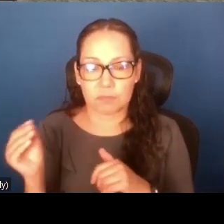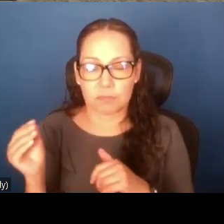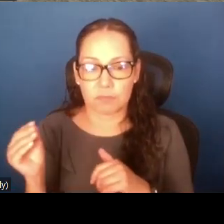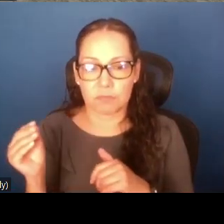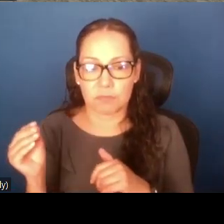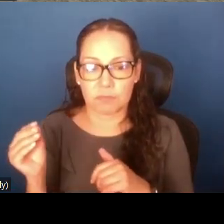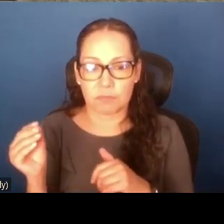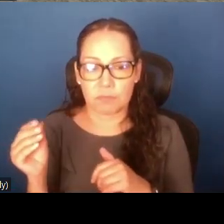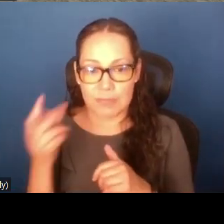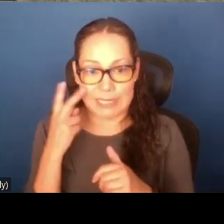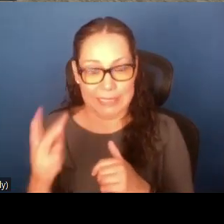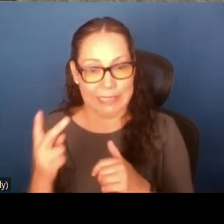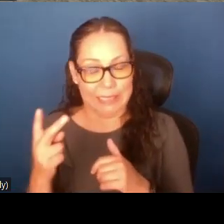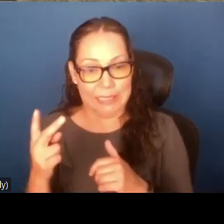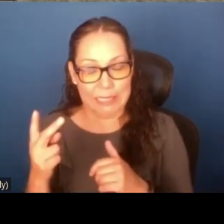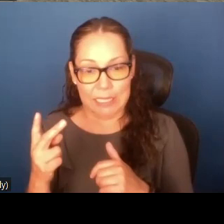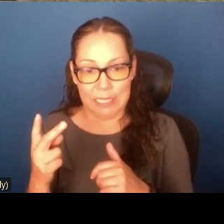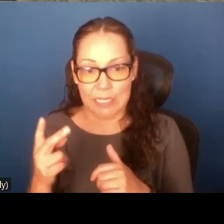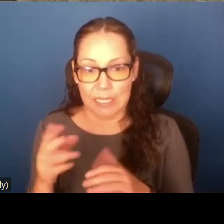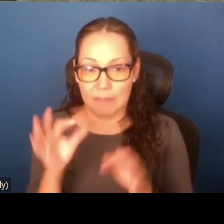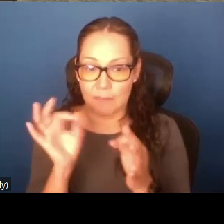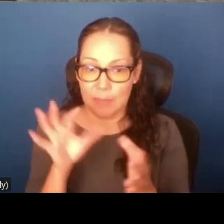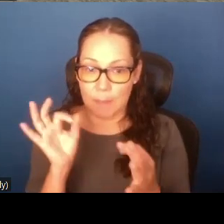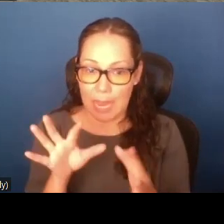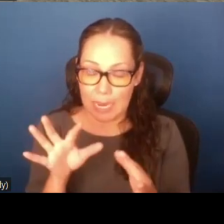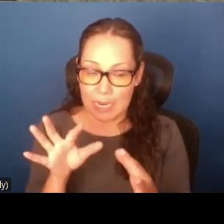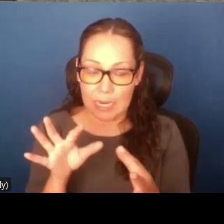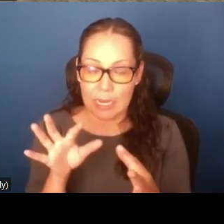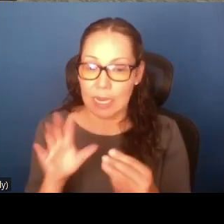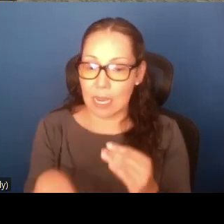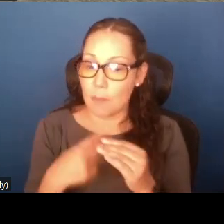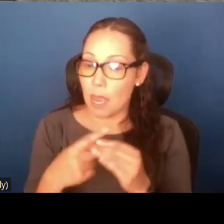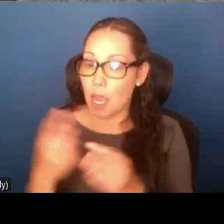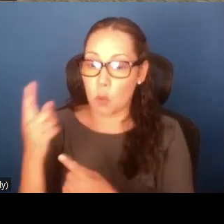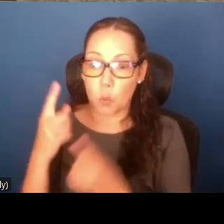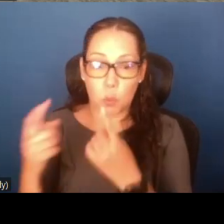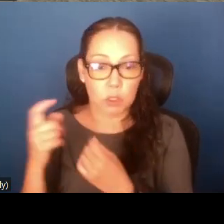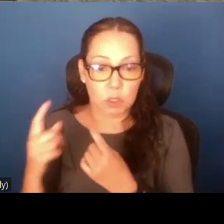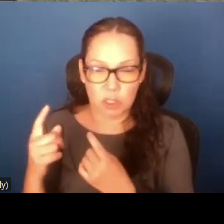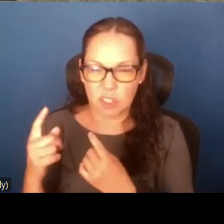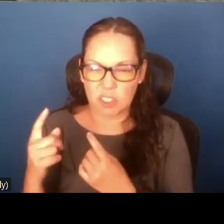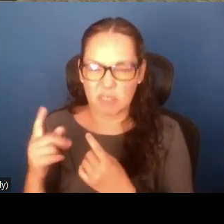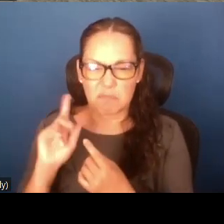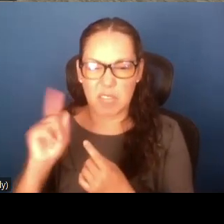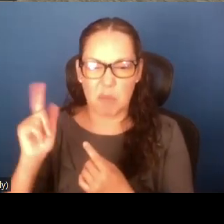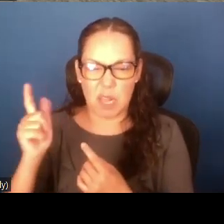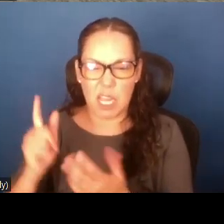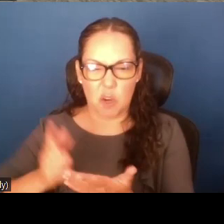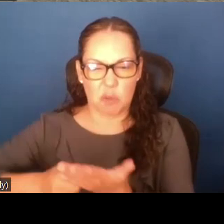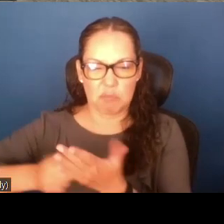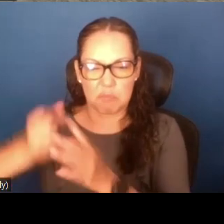this survey, we saw feedback and questions that we'll spend more time talking about later